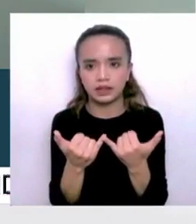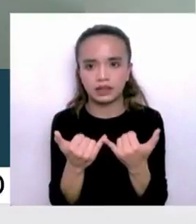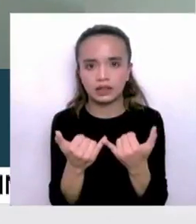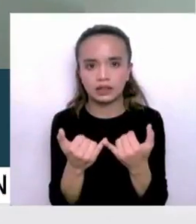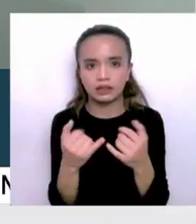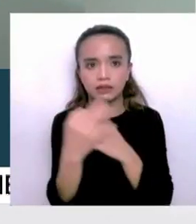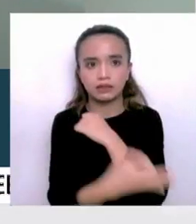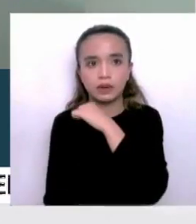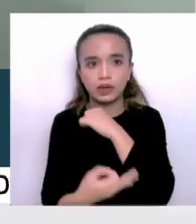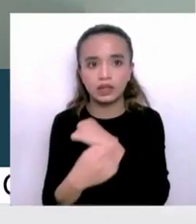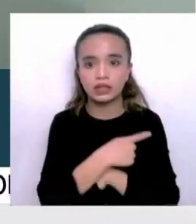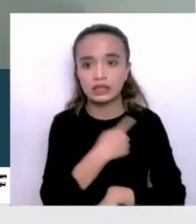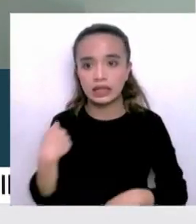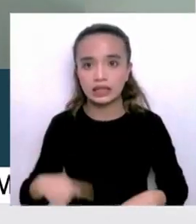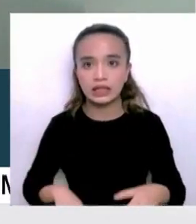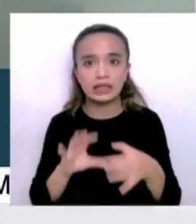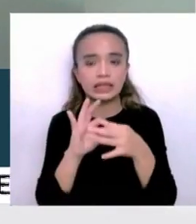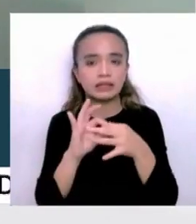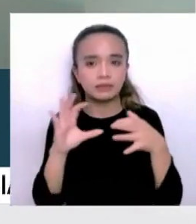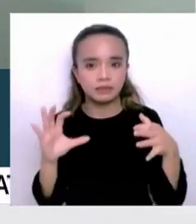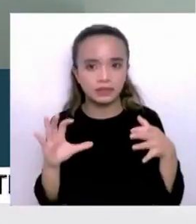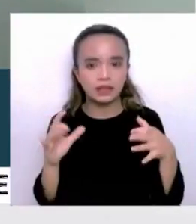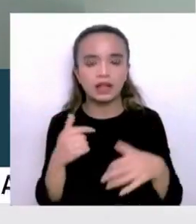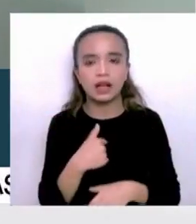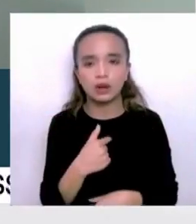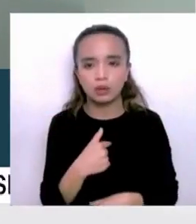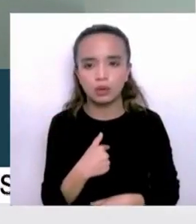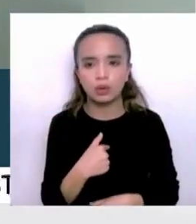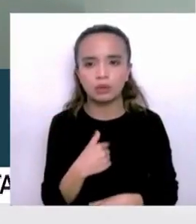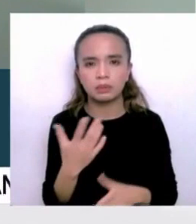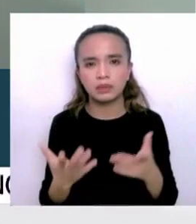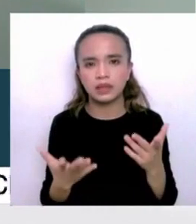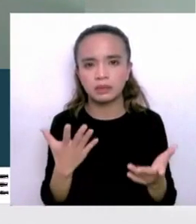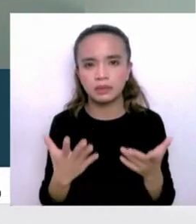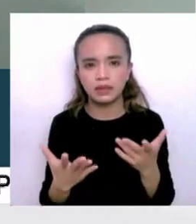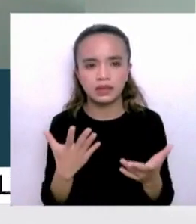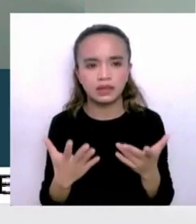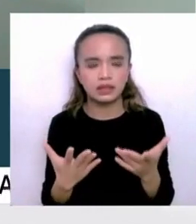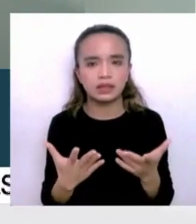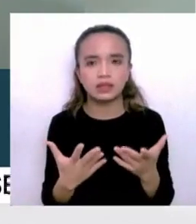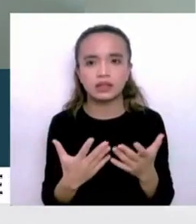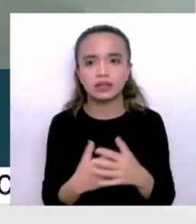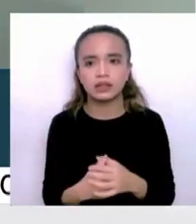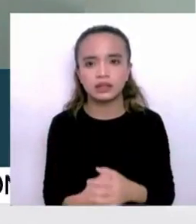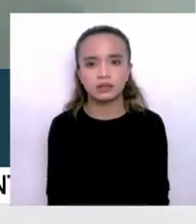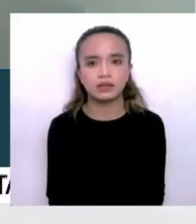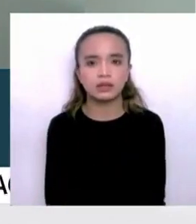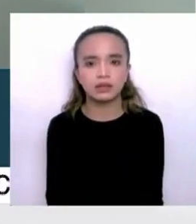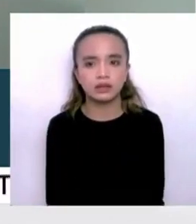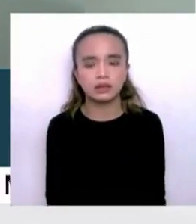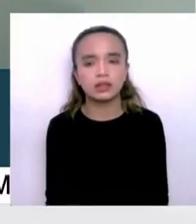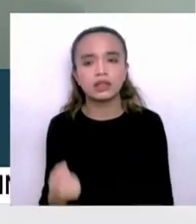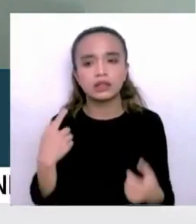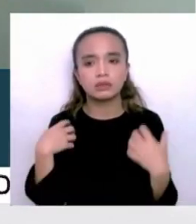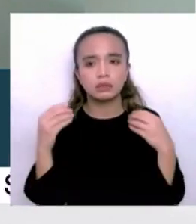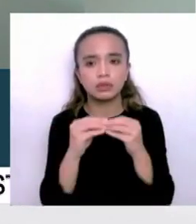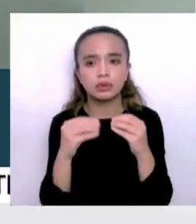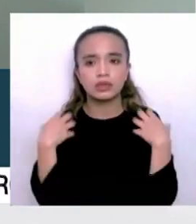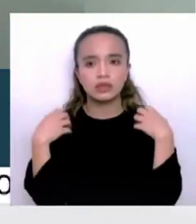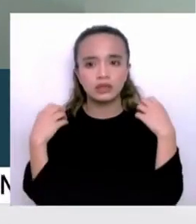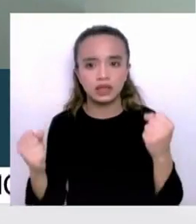with China. And I will probably strengthen our present relations with the